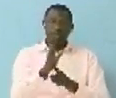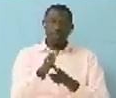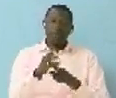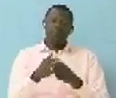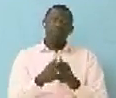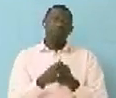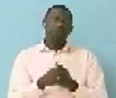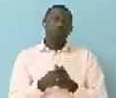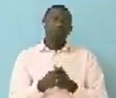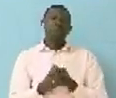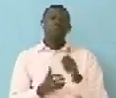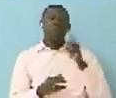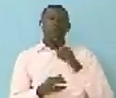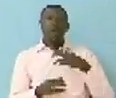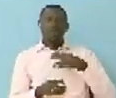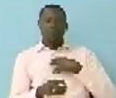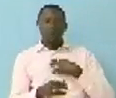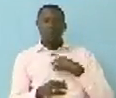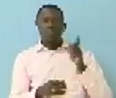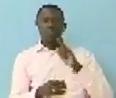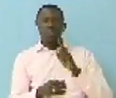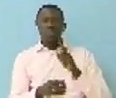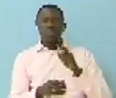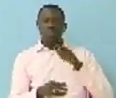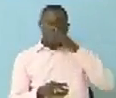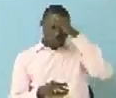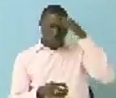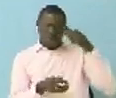I am expecting is, what is the workflow?